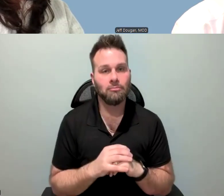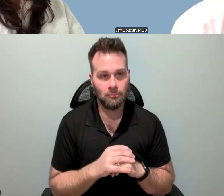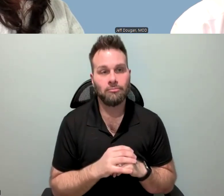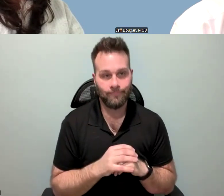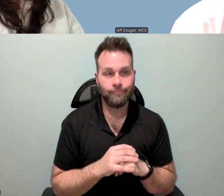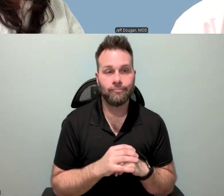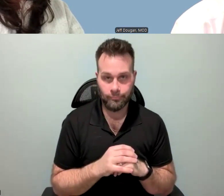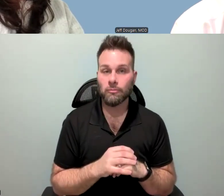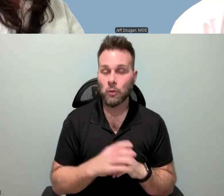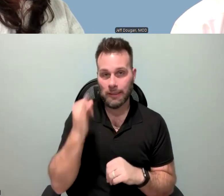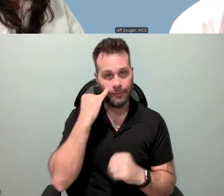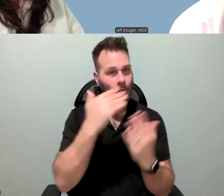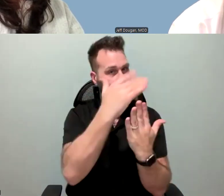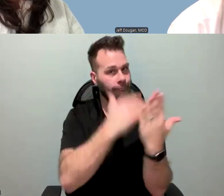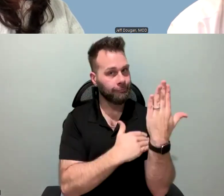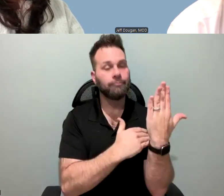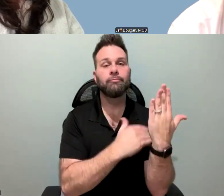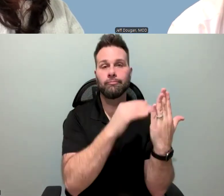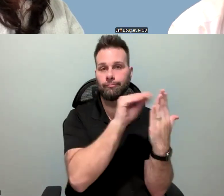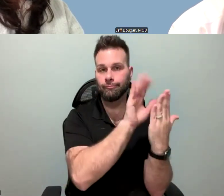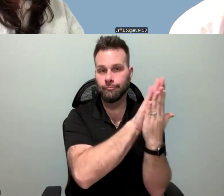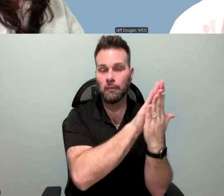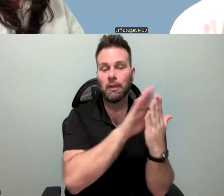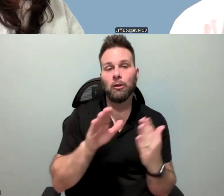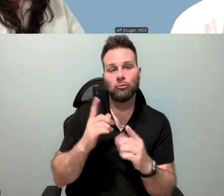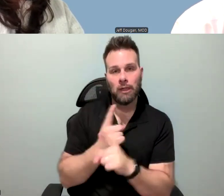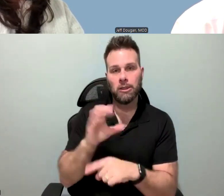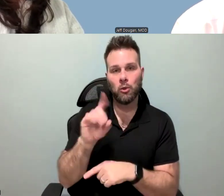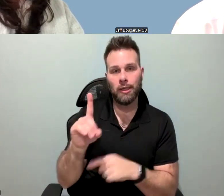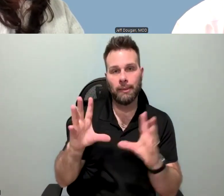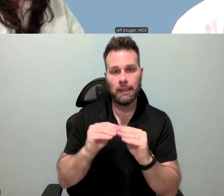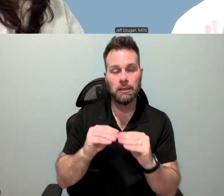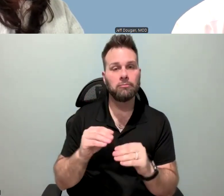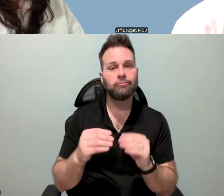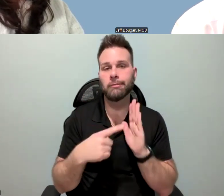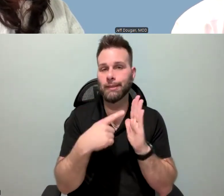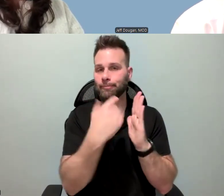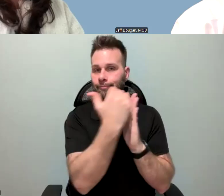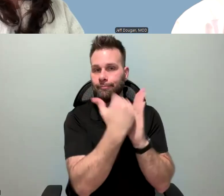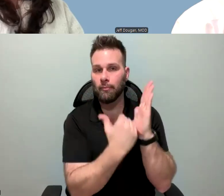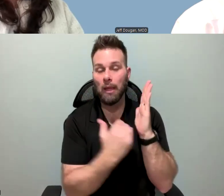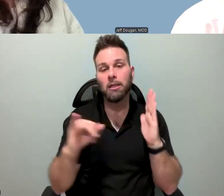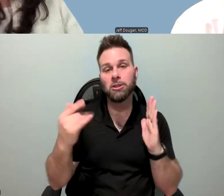that regular COD meeting to say James is going to go meet with the